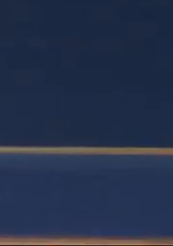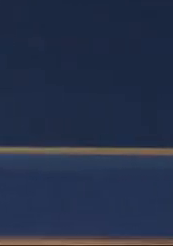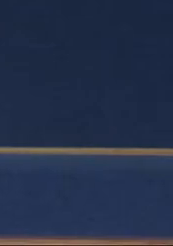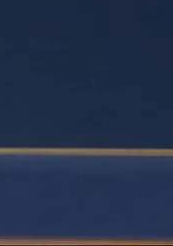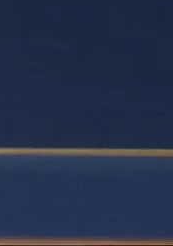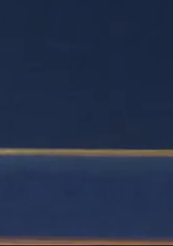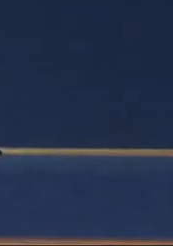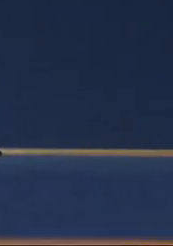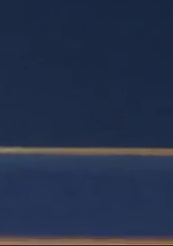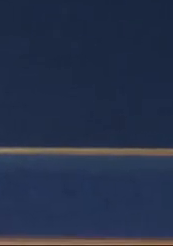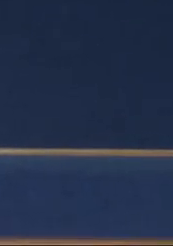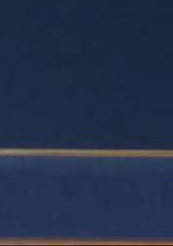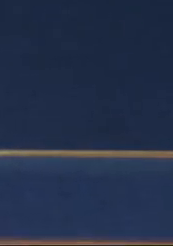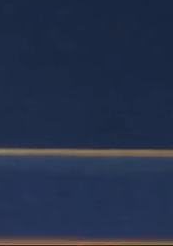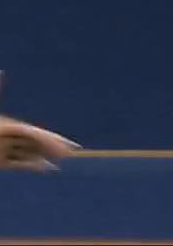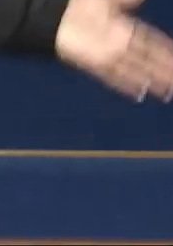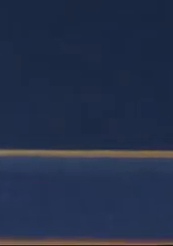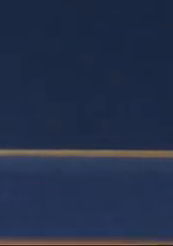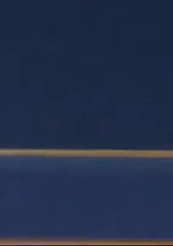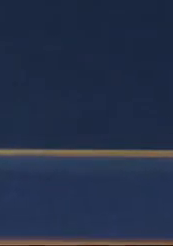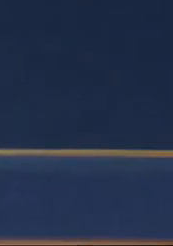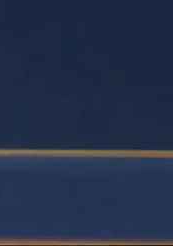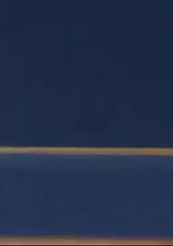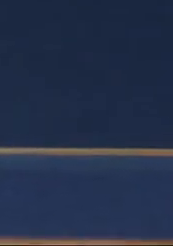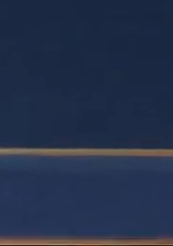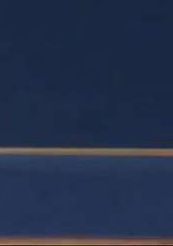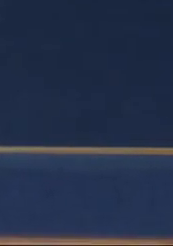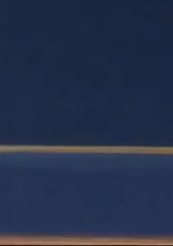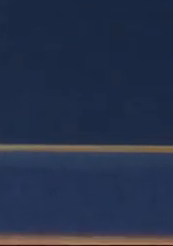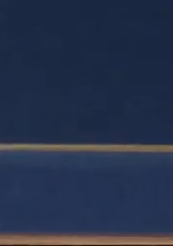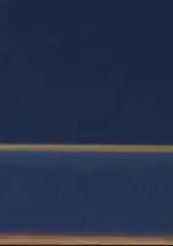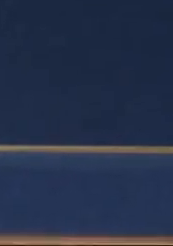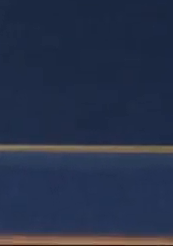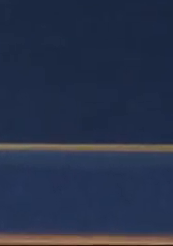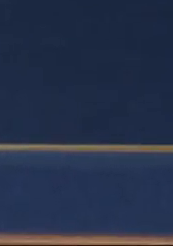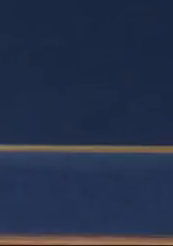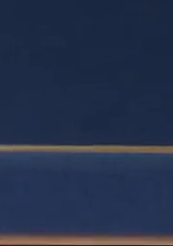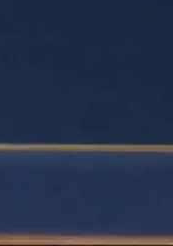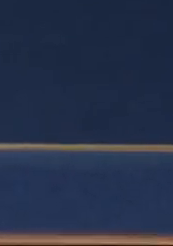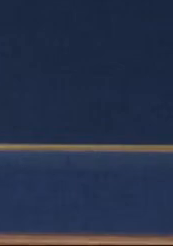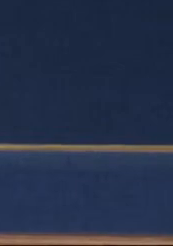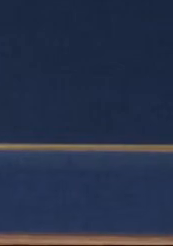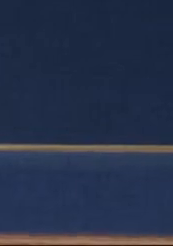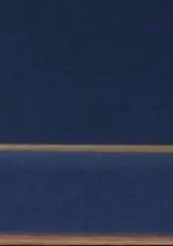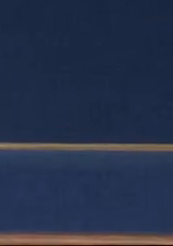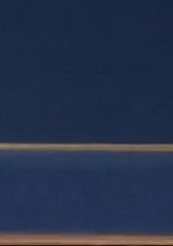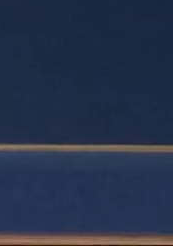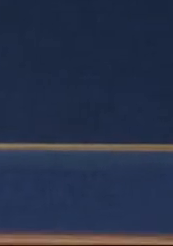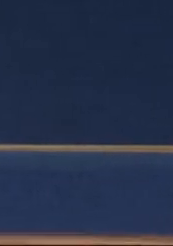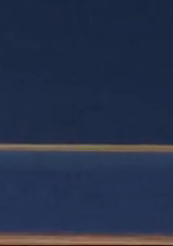Good morning and happy Sabbath, church. May you please stand as we usher in the presence of God.